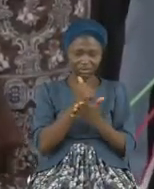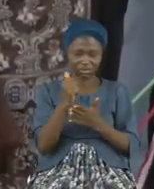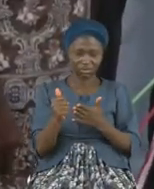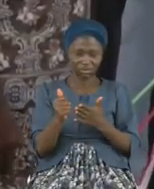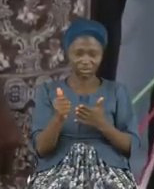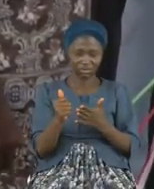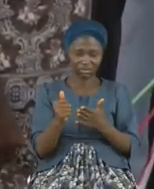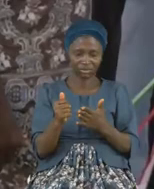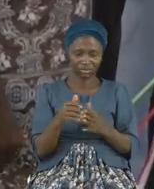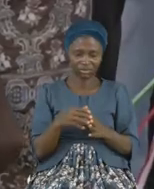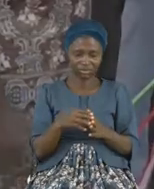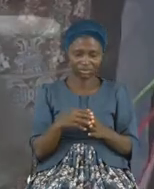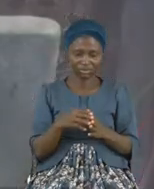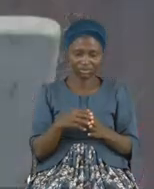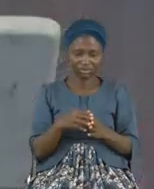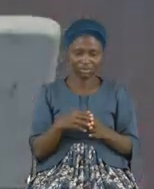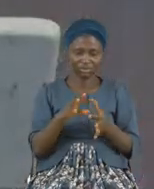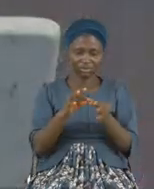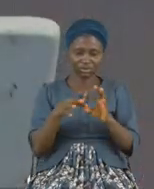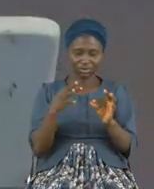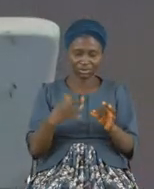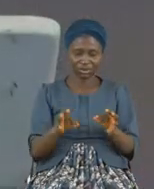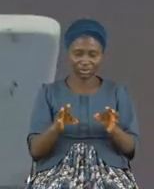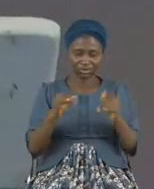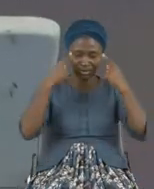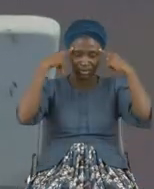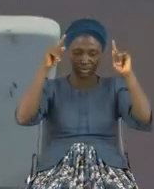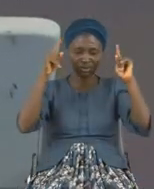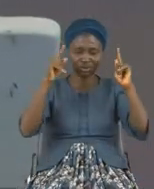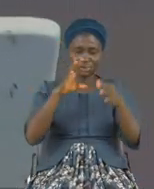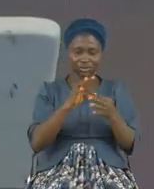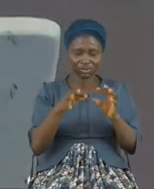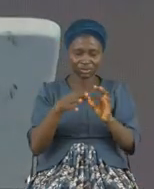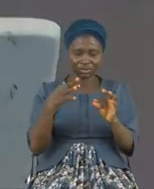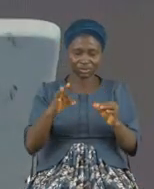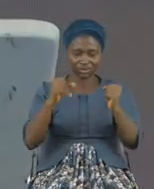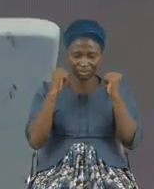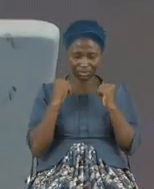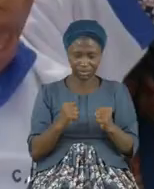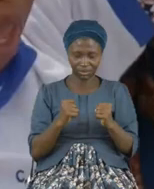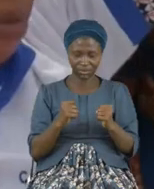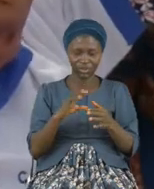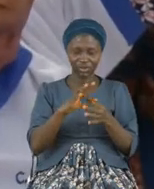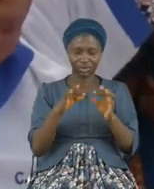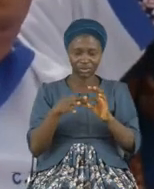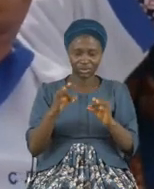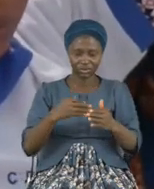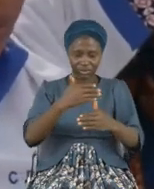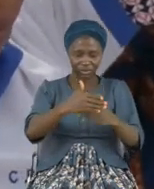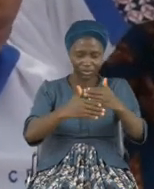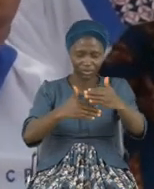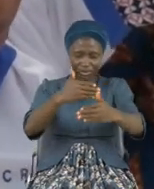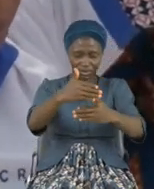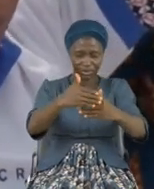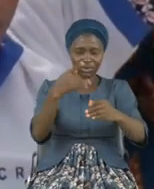Stories of success. Amen. Stories of power. Amen. Stories of progress. Amen. The